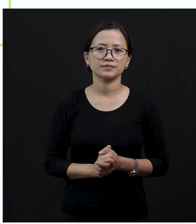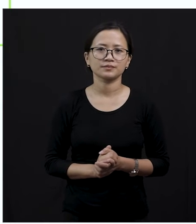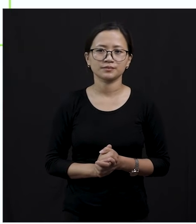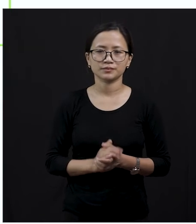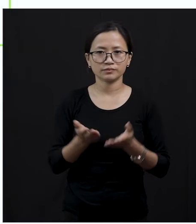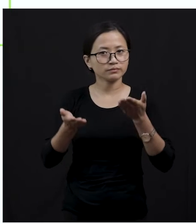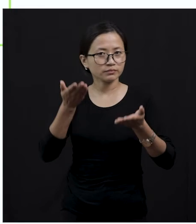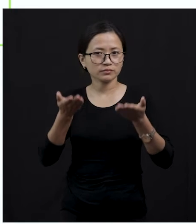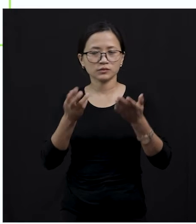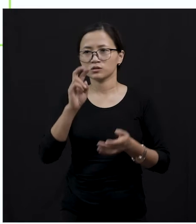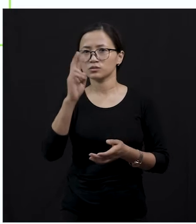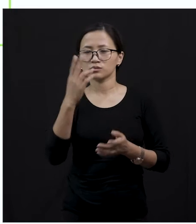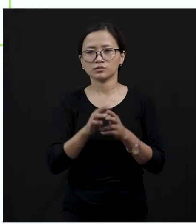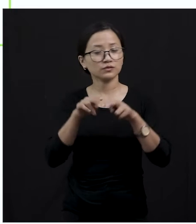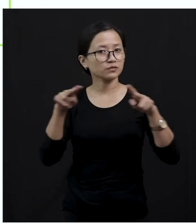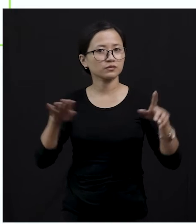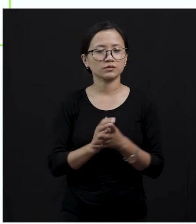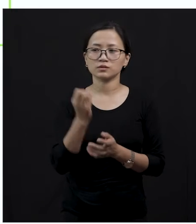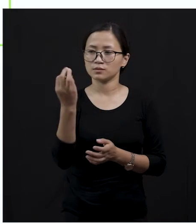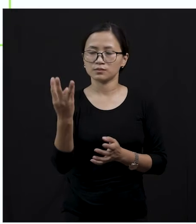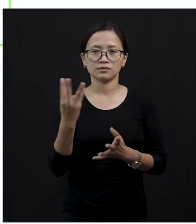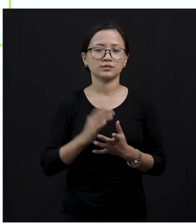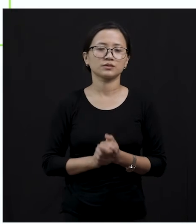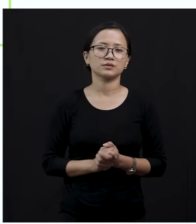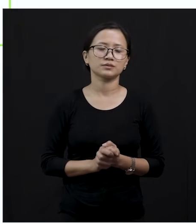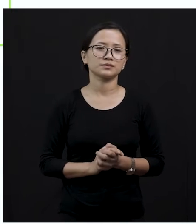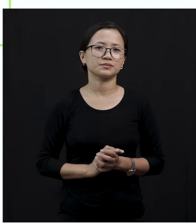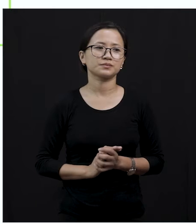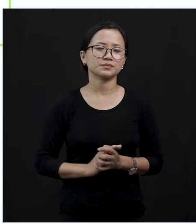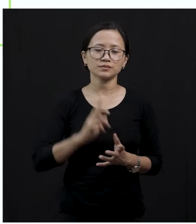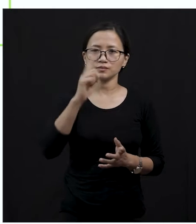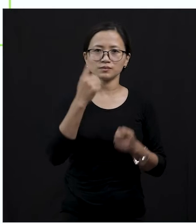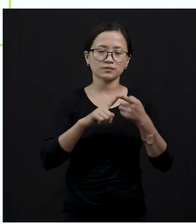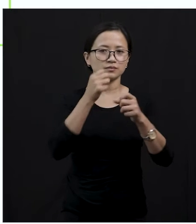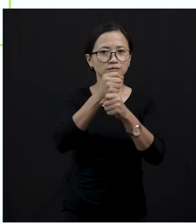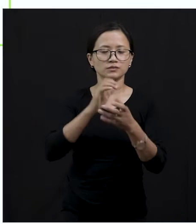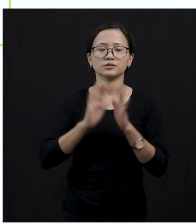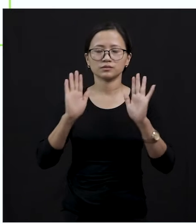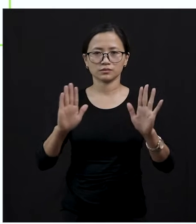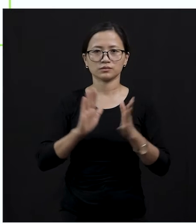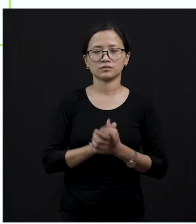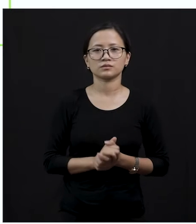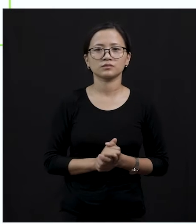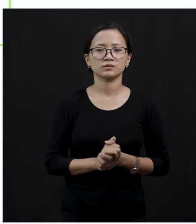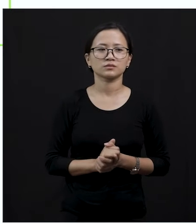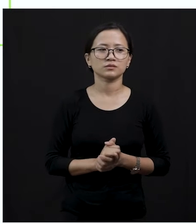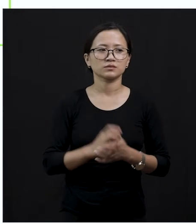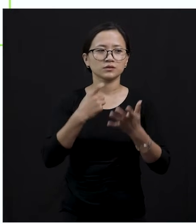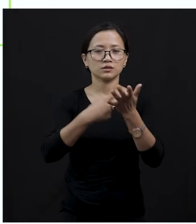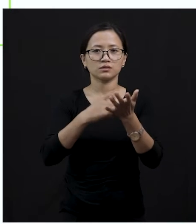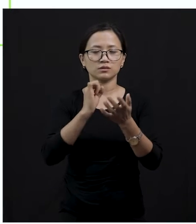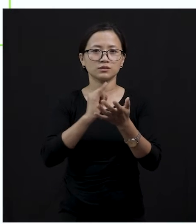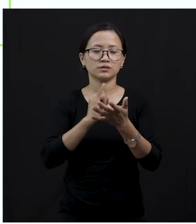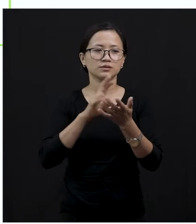by comparing two different numbers. Okay, so let's look at the first example that we have here. Ring